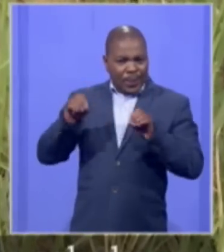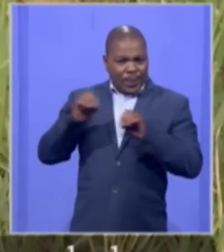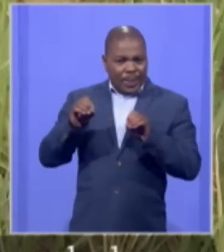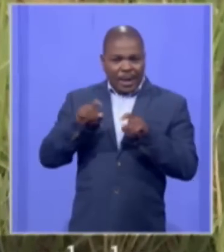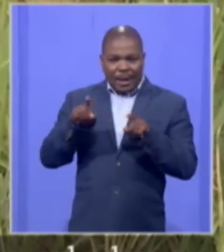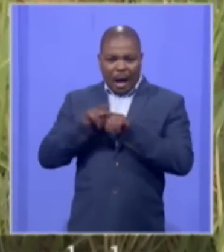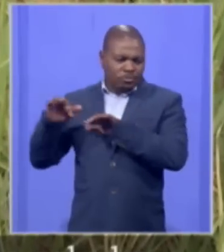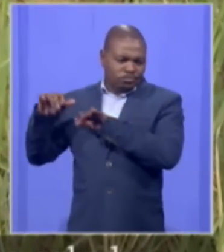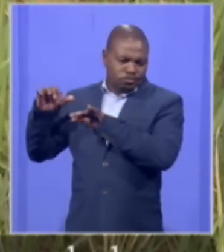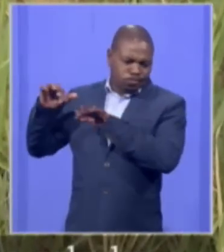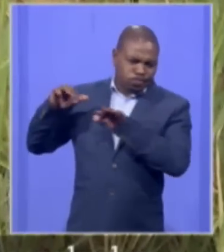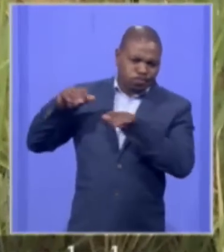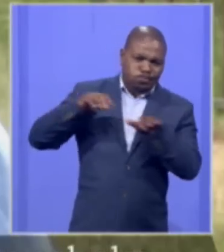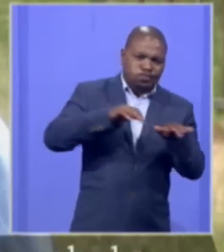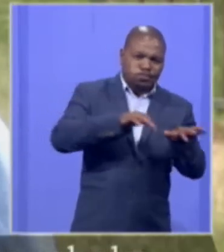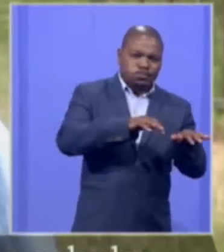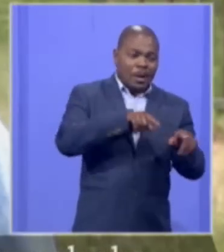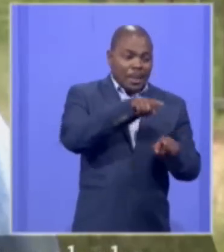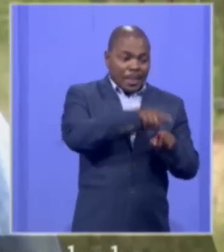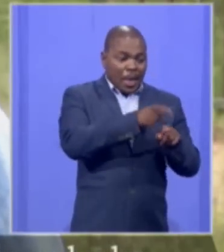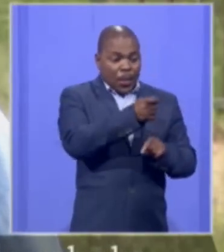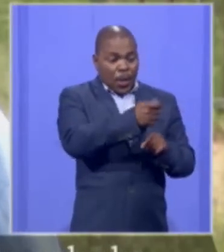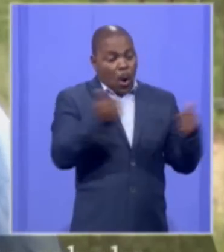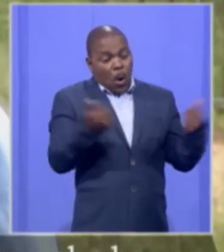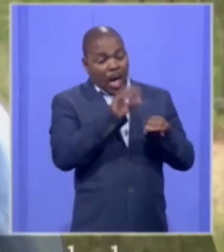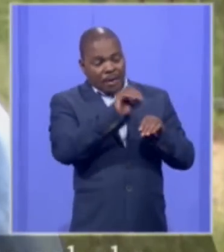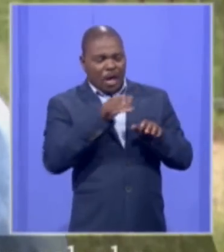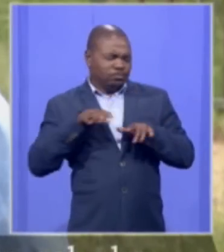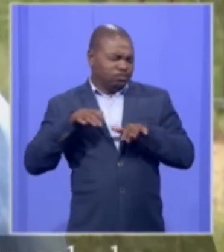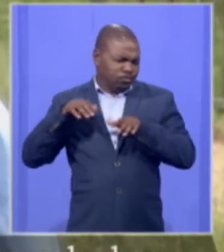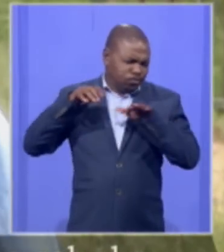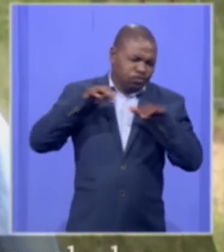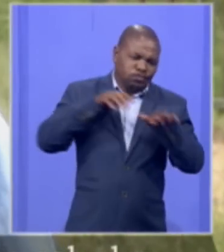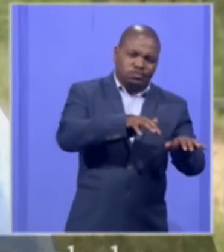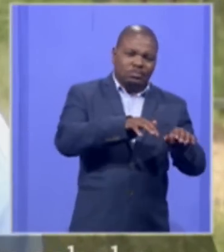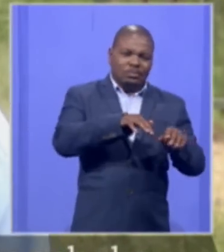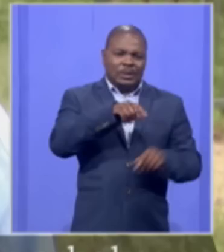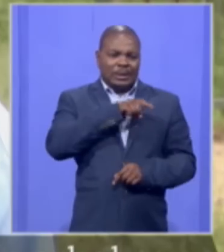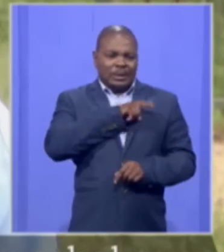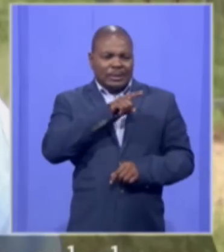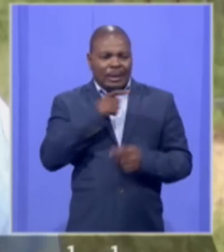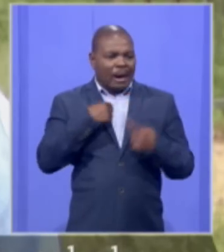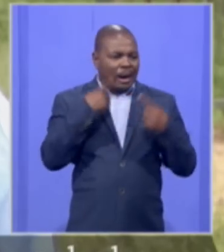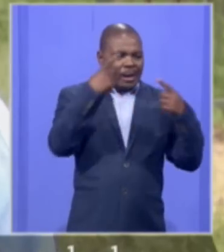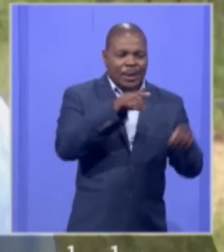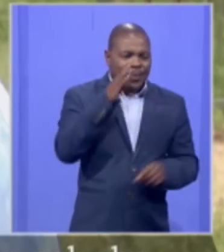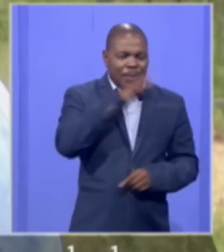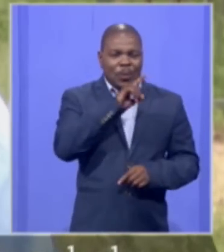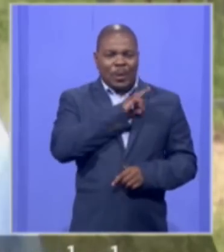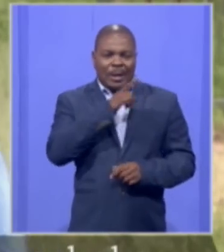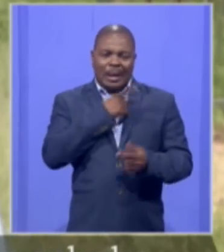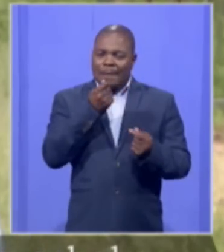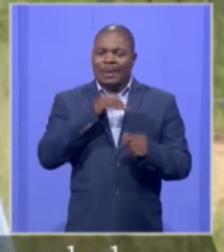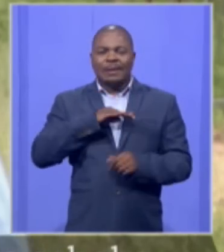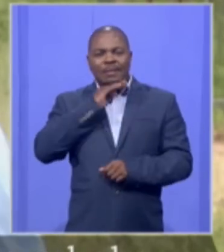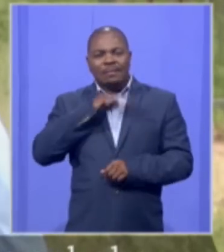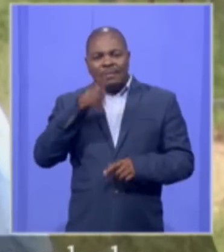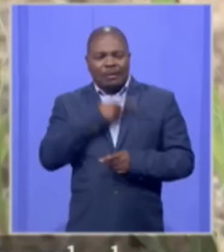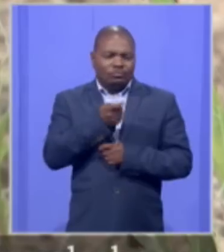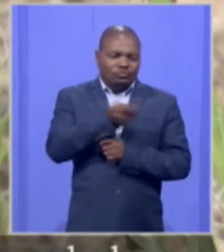romelwa jwale di ikisa bathong bana ba peitileng. Ene di kena dikampong tse wena o sa di fihlellang ka baka la matla kapa tšhelete ya gore o ka